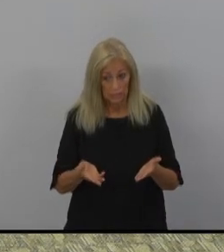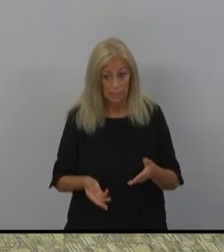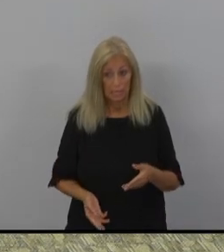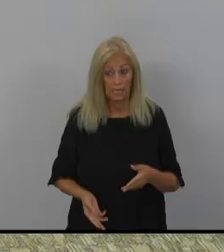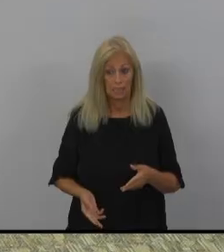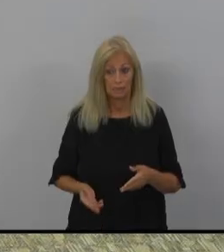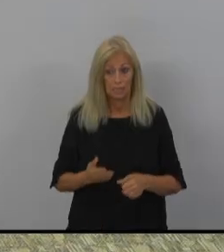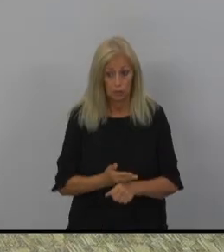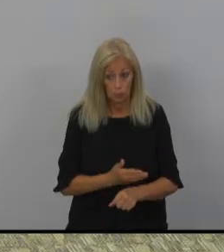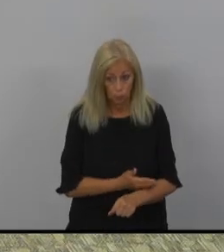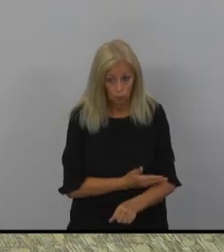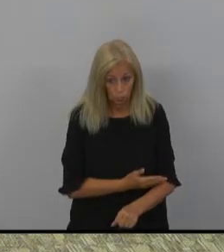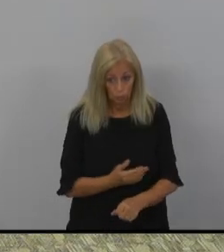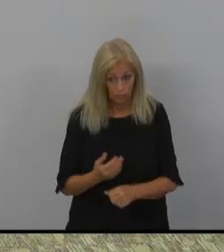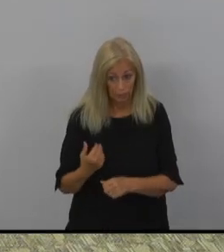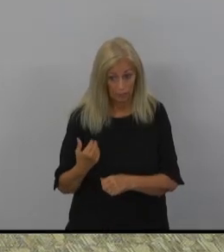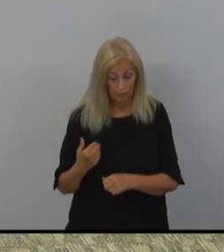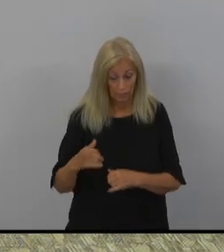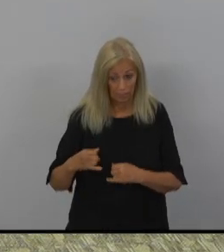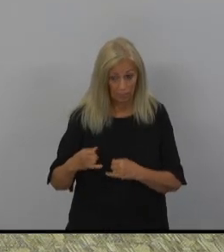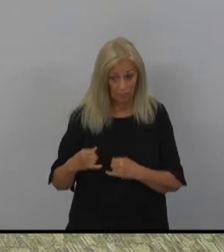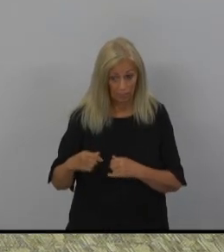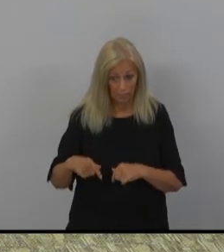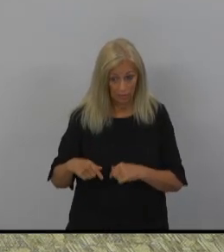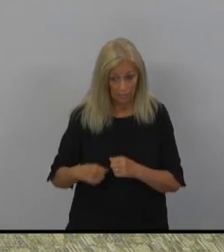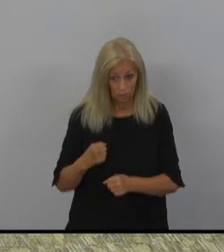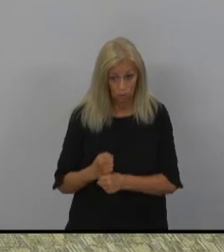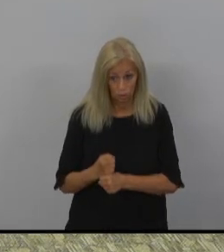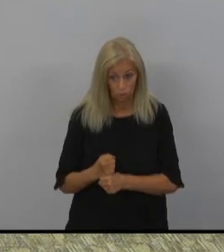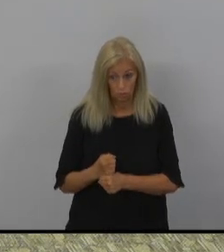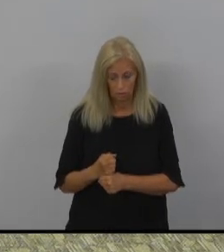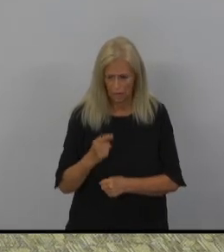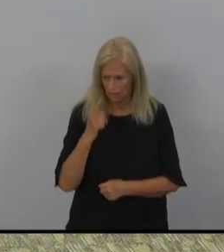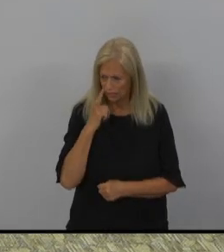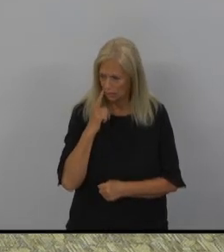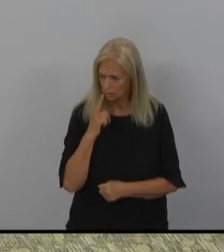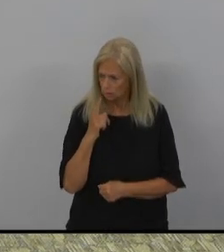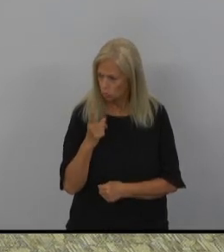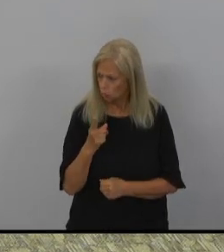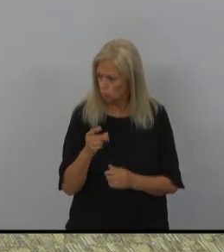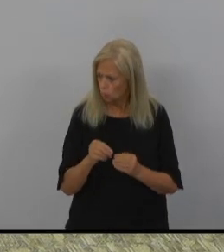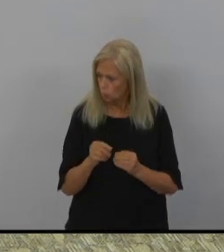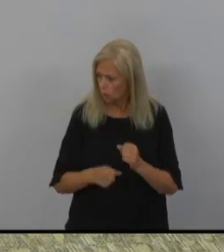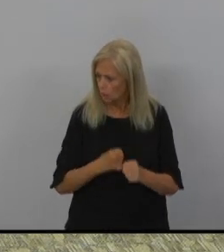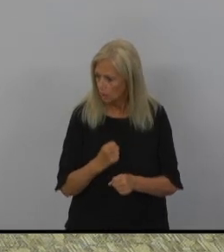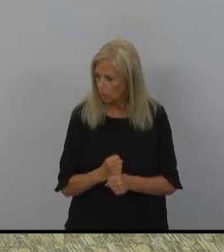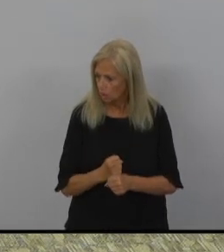and so we're hoping, we've stayed with them. We have another year on the contract,